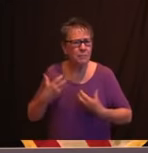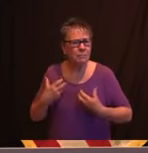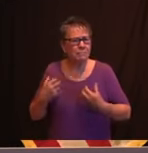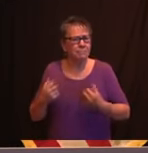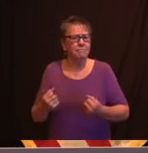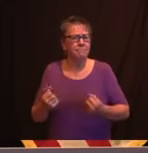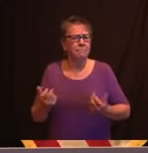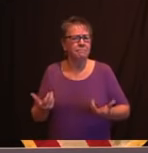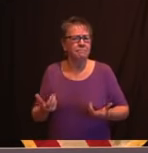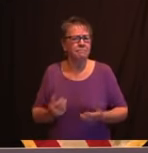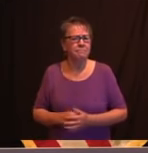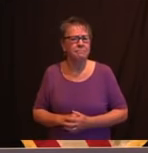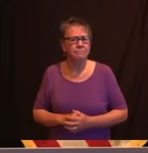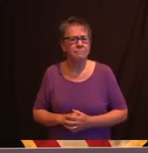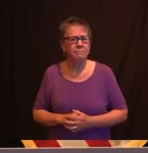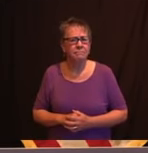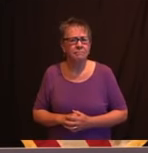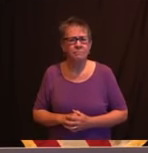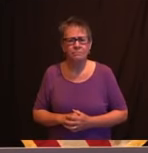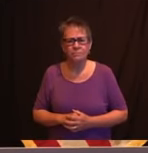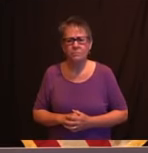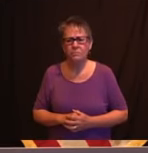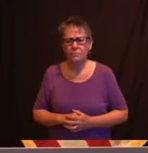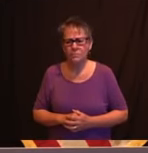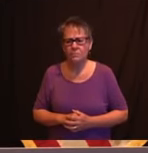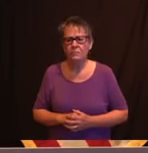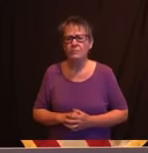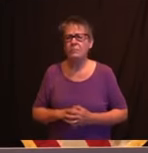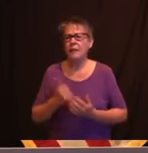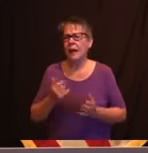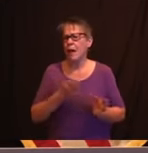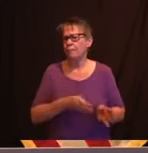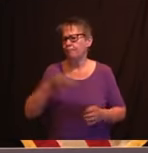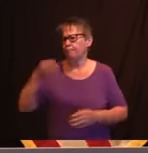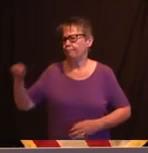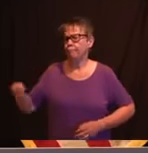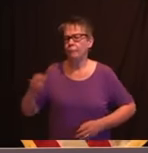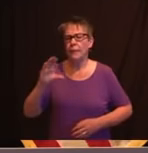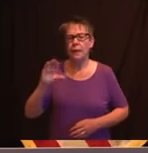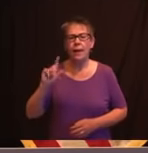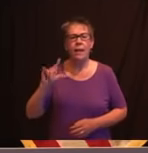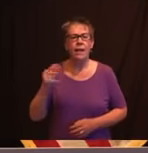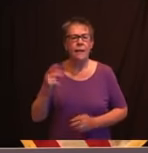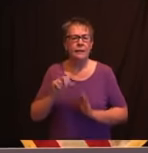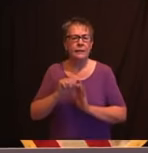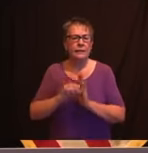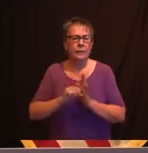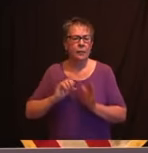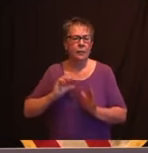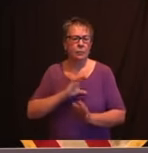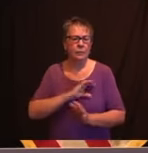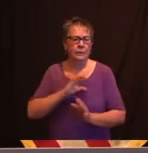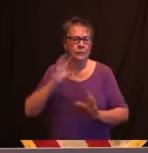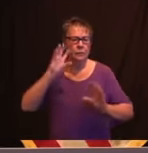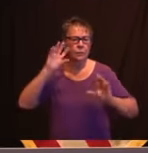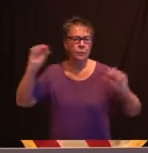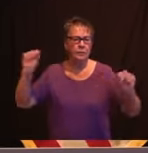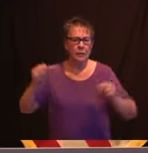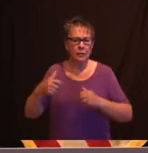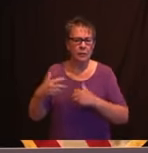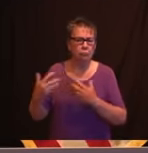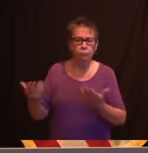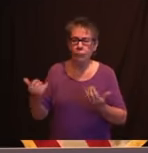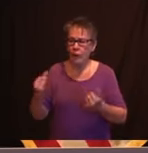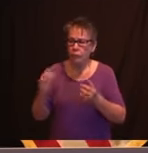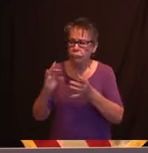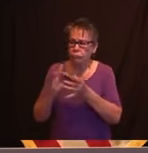as it relates to COVID-19, any more color on the protests, and also just if you're in this room, you may not be able to tell if you're watching on television,